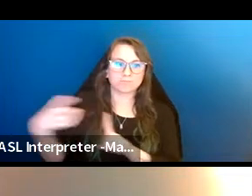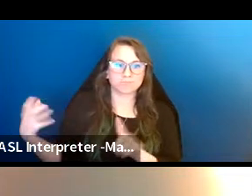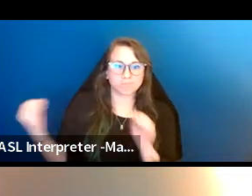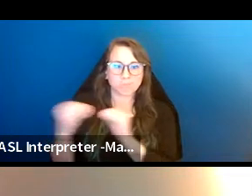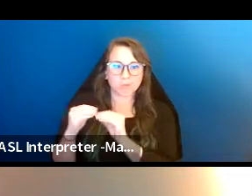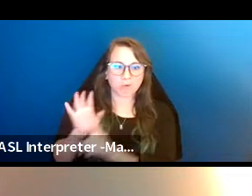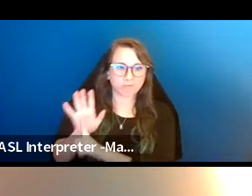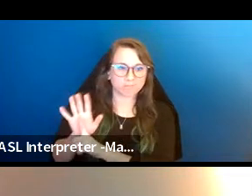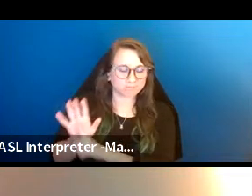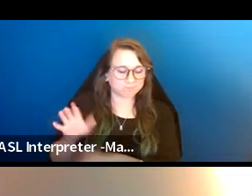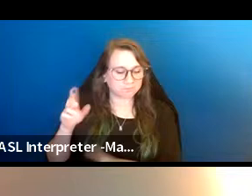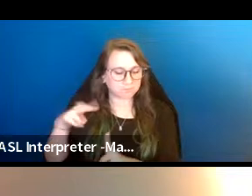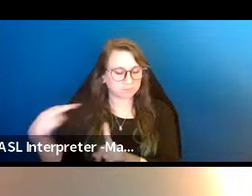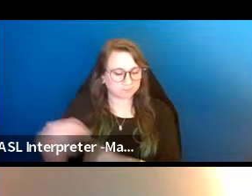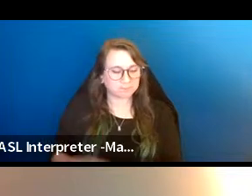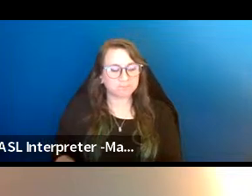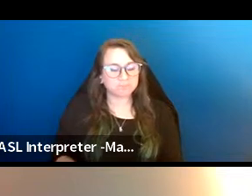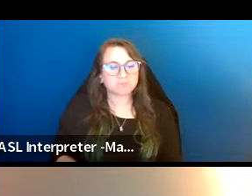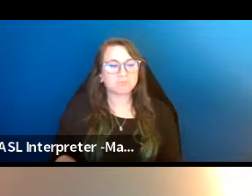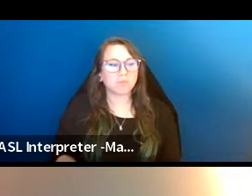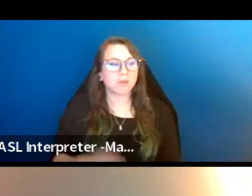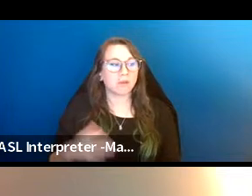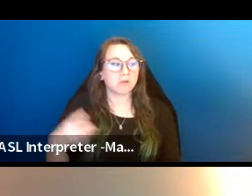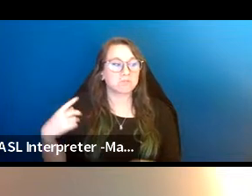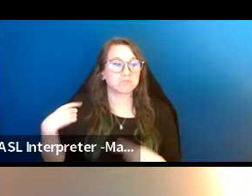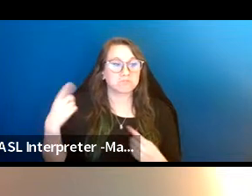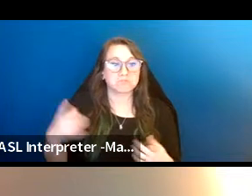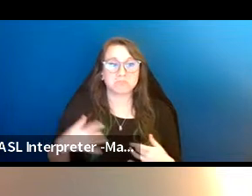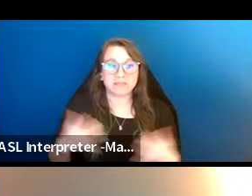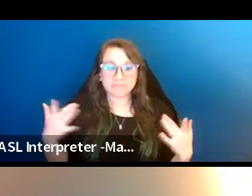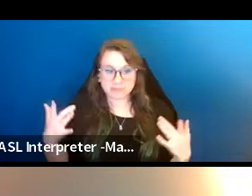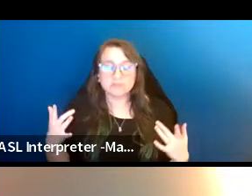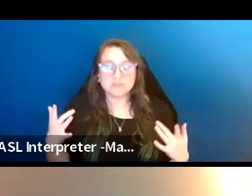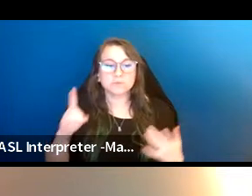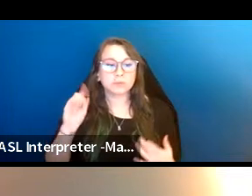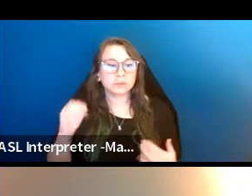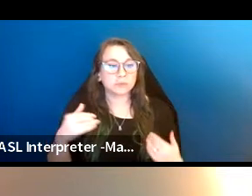our way. But in terms of events, we do have